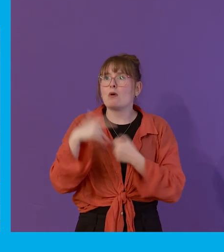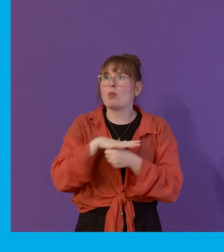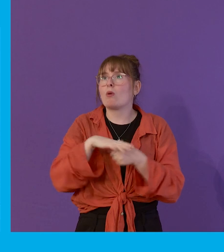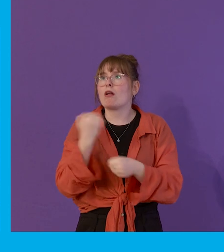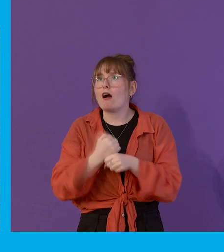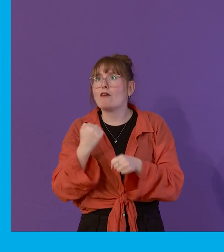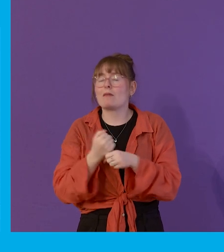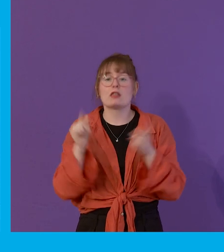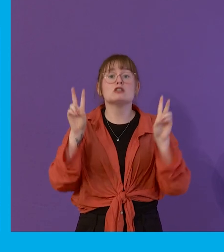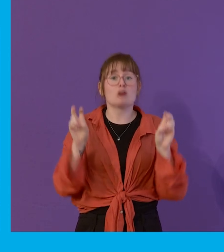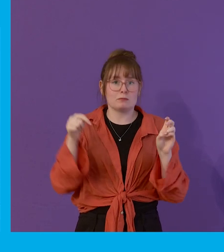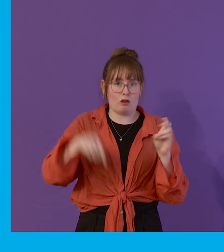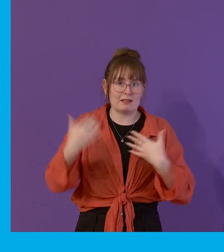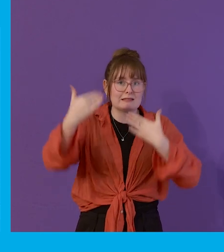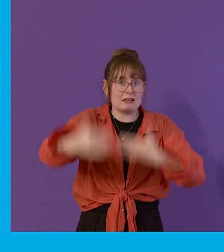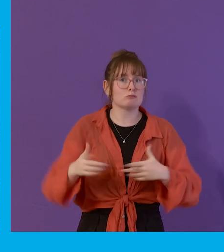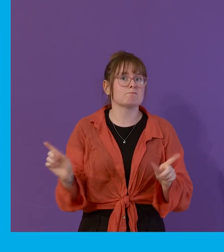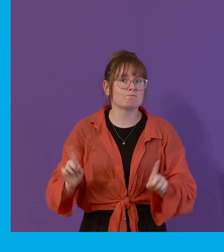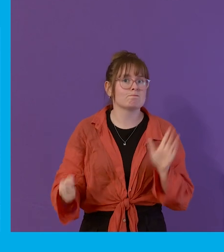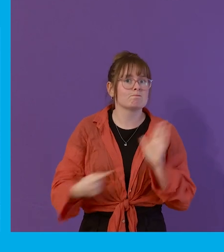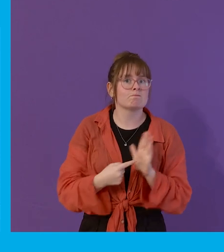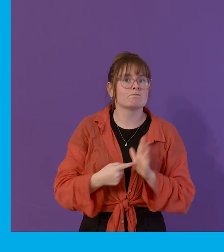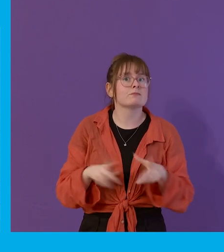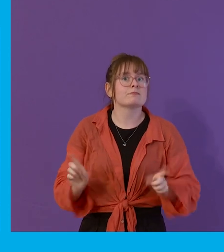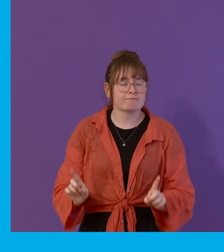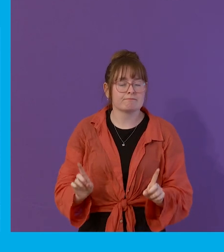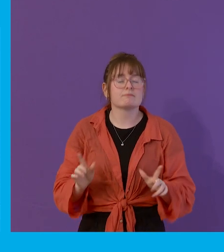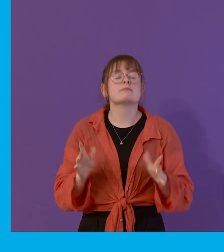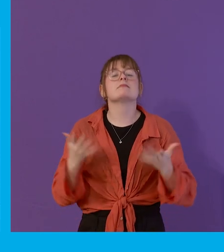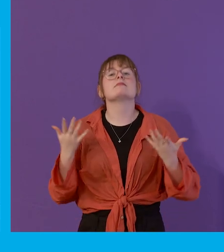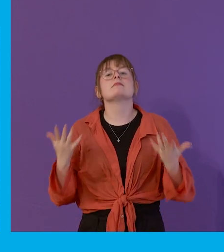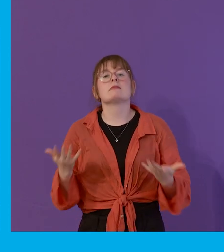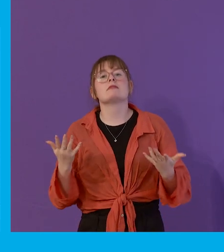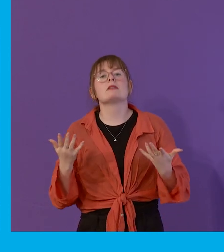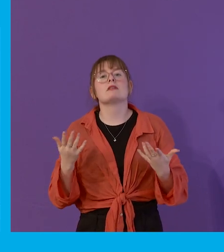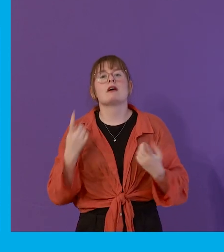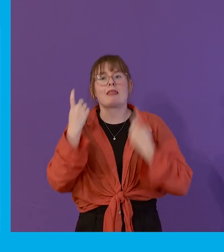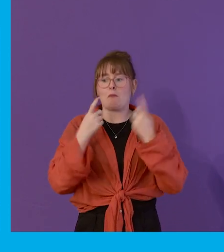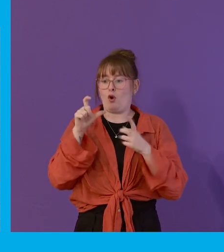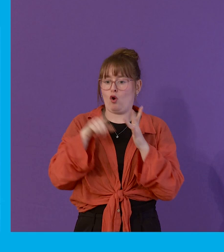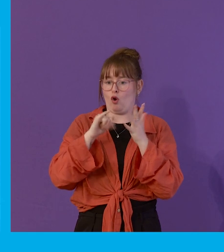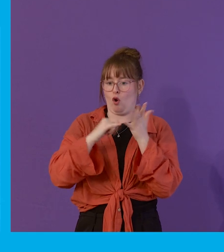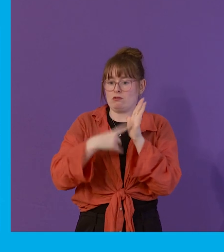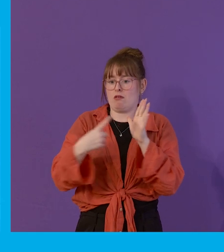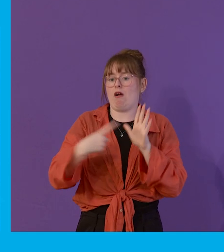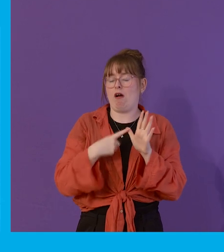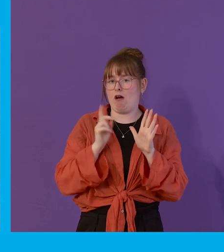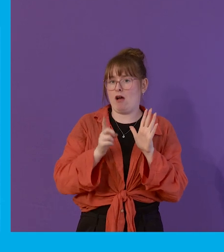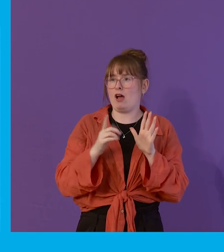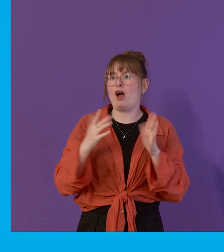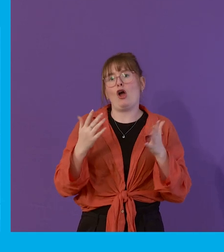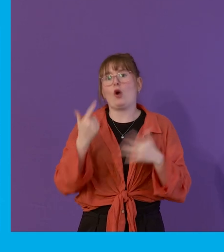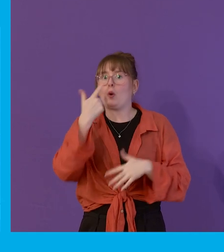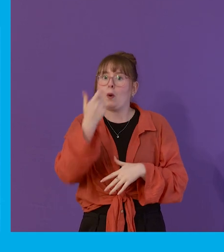the subject of this session, obviously. Coming from the perspective of COSLA, it would be very easy just